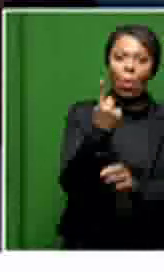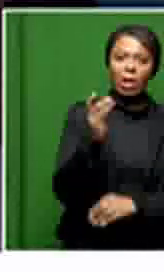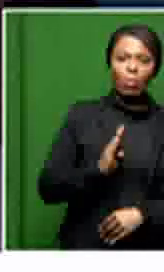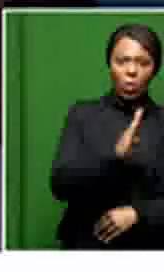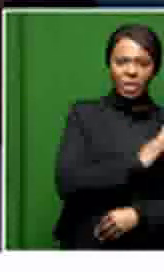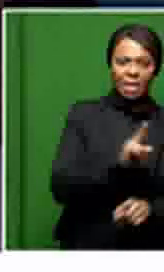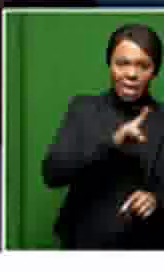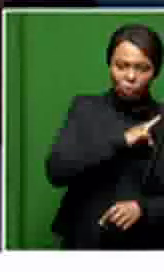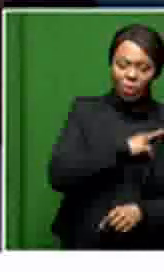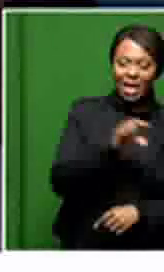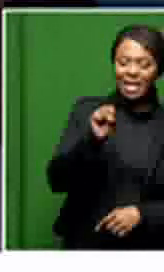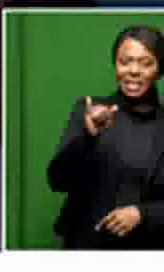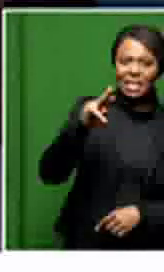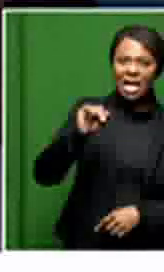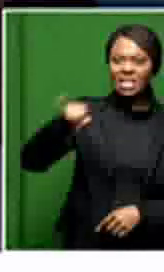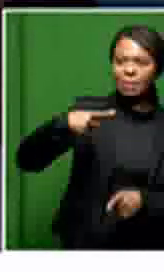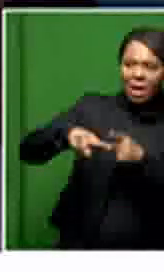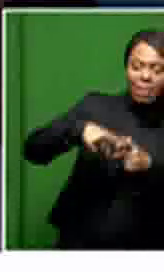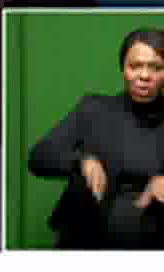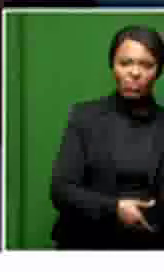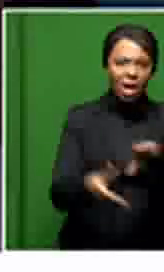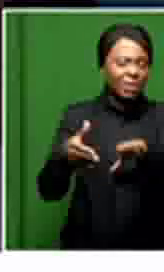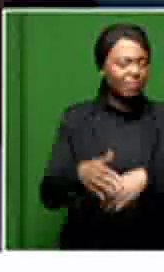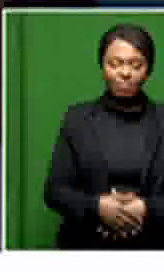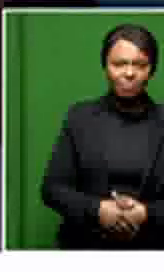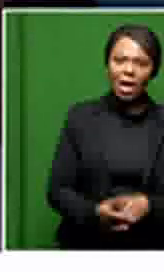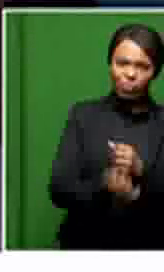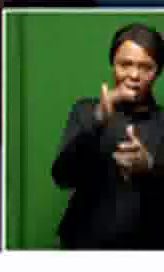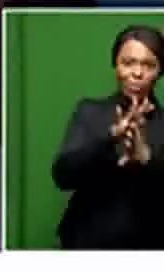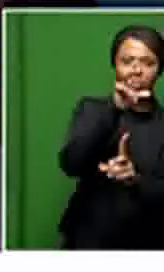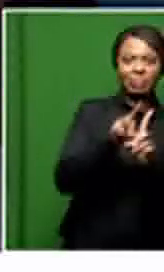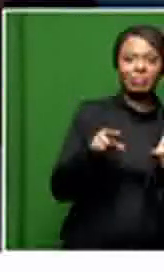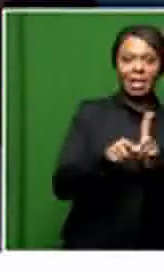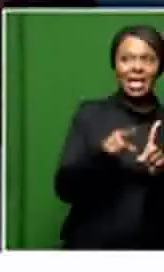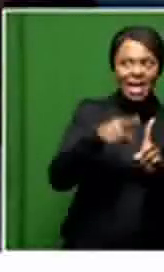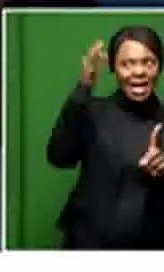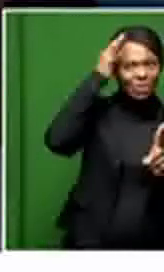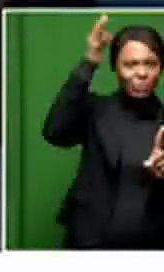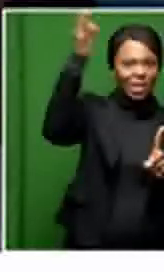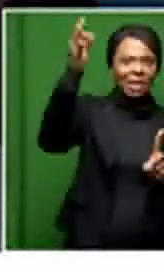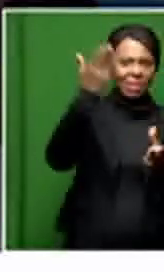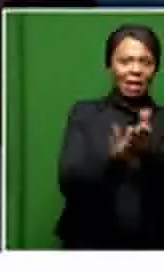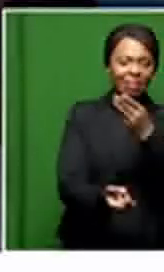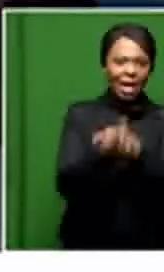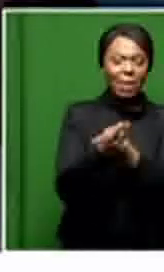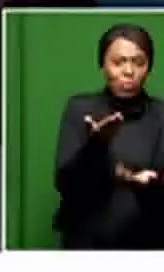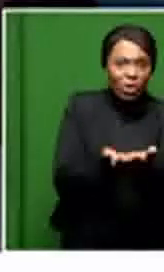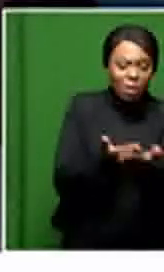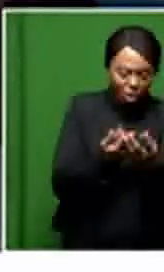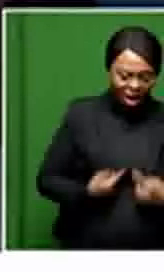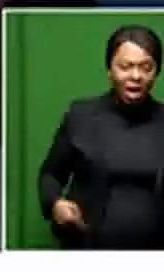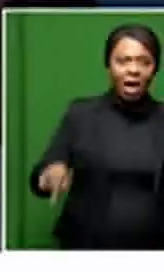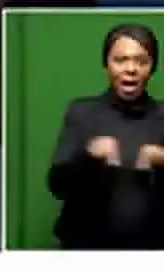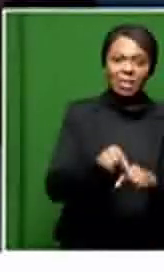Siya is not just the player. He becomes a metaphor. He becomes a hope. He becomes a dream that it is possible for us